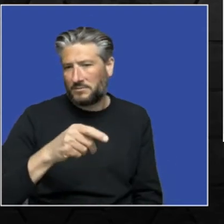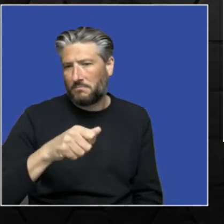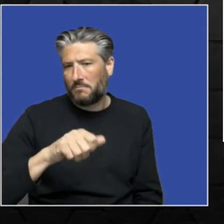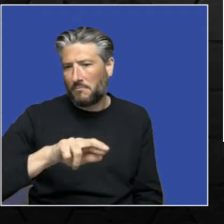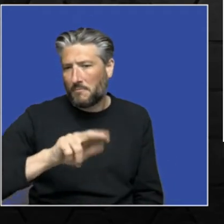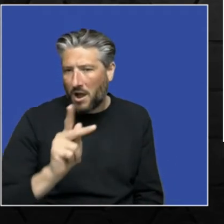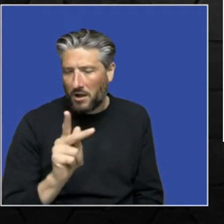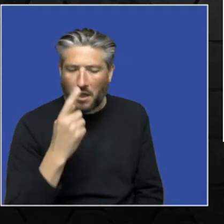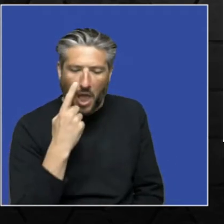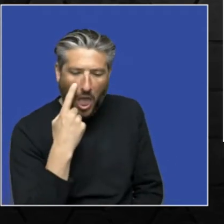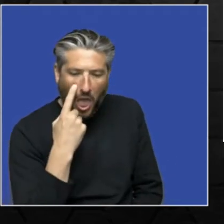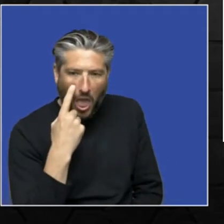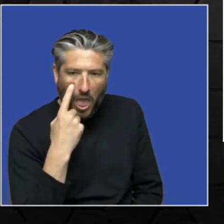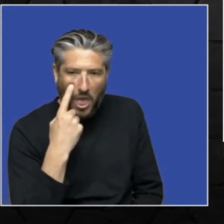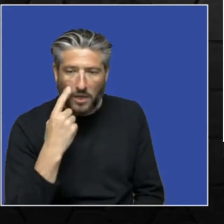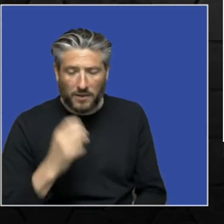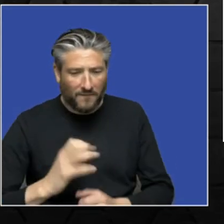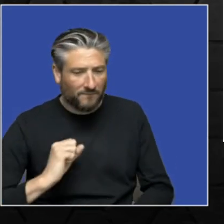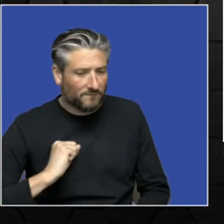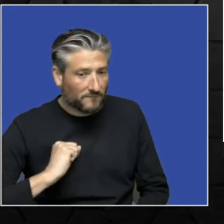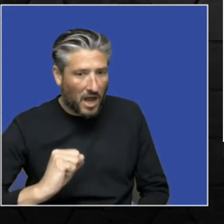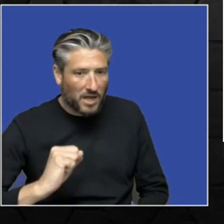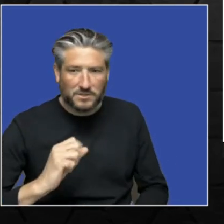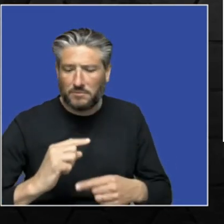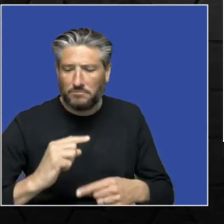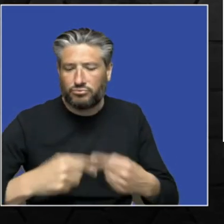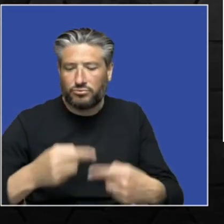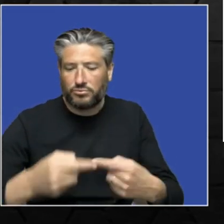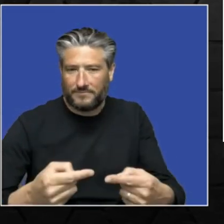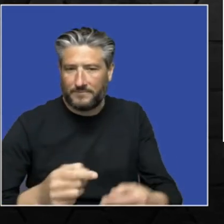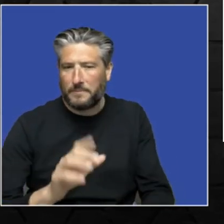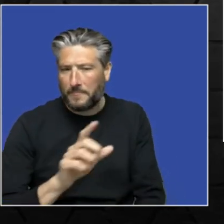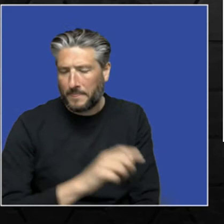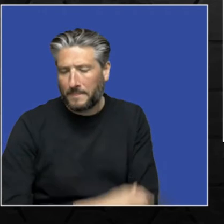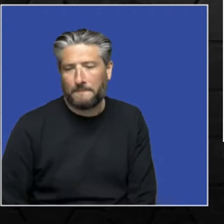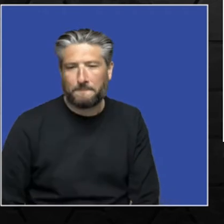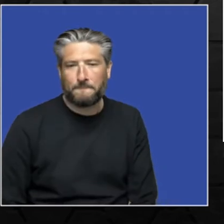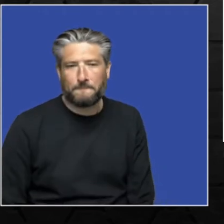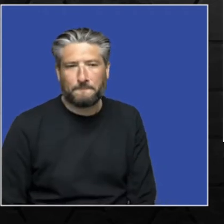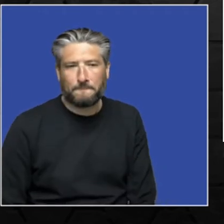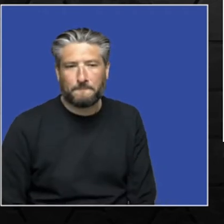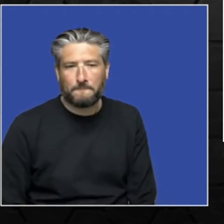in itself can be. Okay, so let us look at this one.